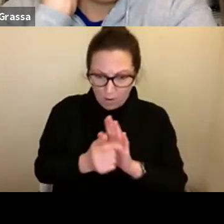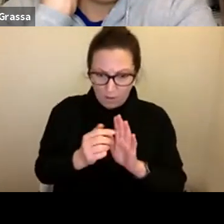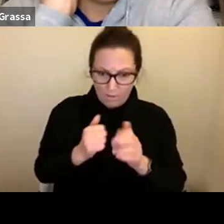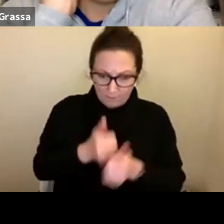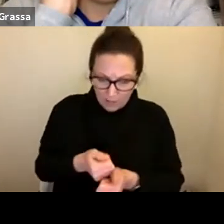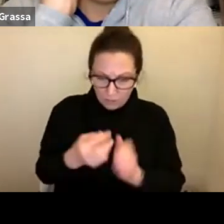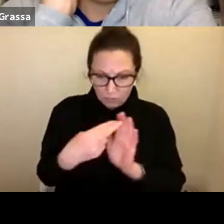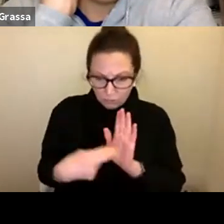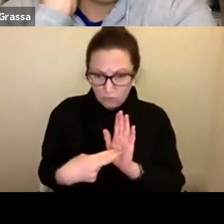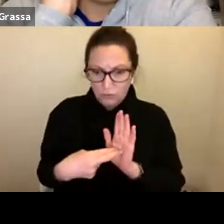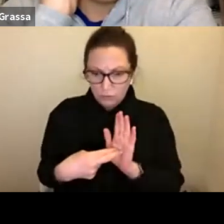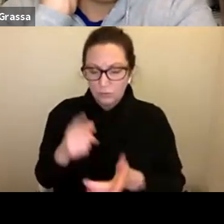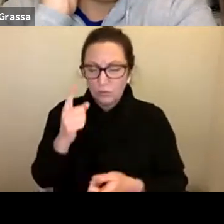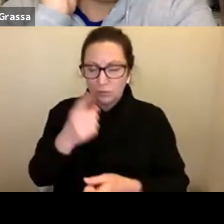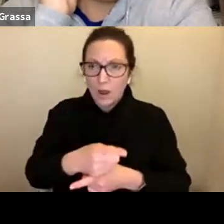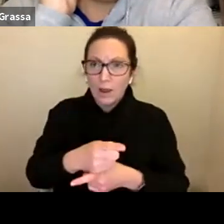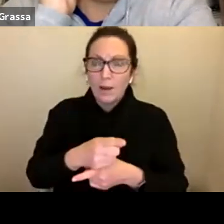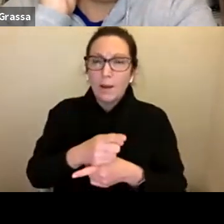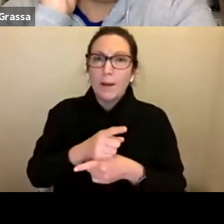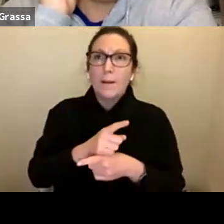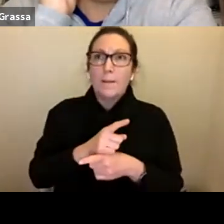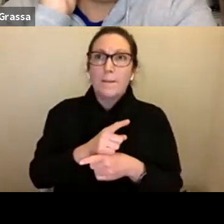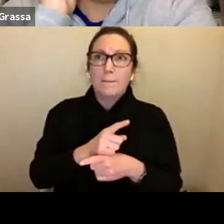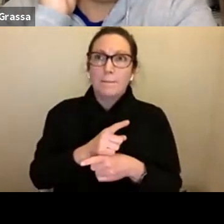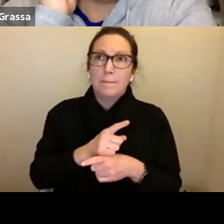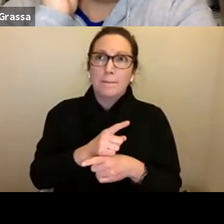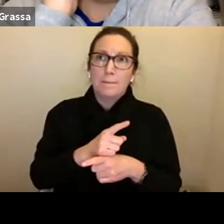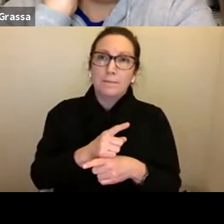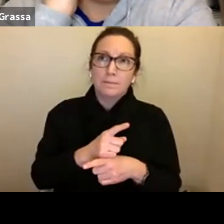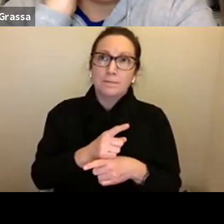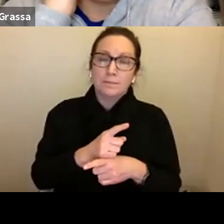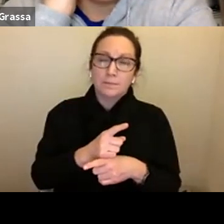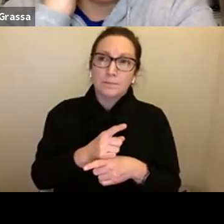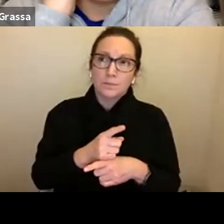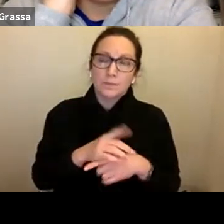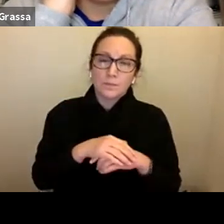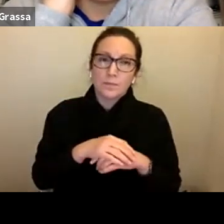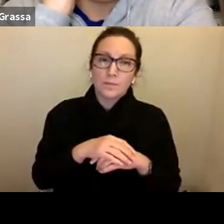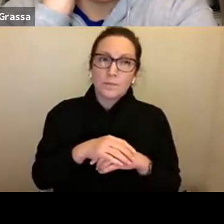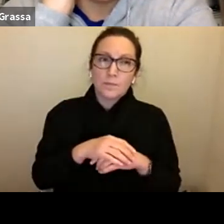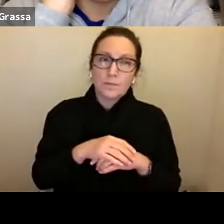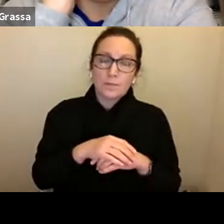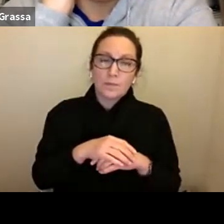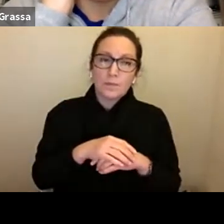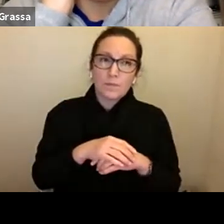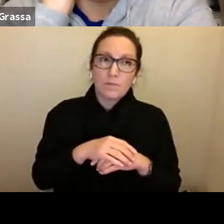is really having two sets of guardrails, one to the left of us or whatever, one to the